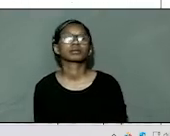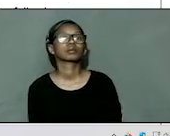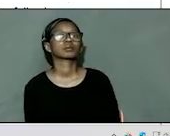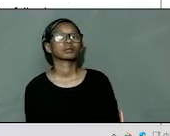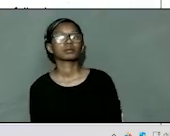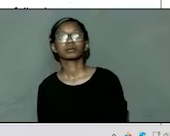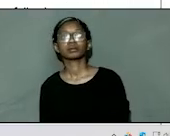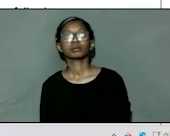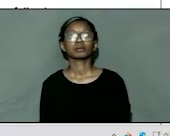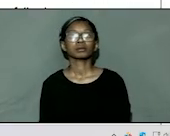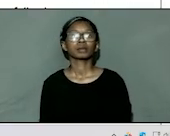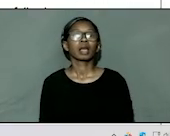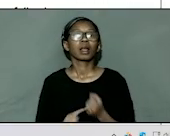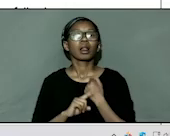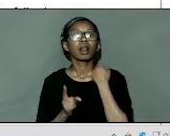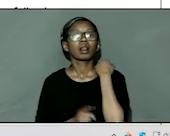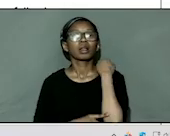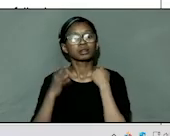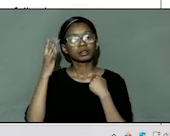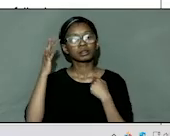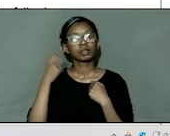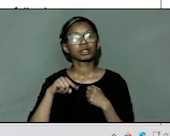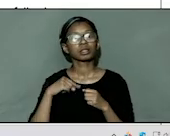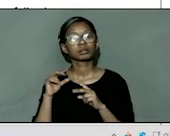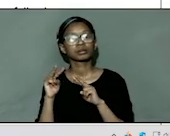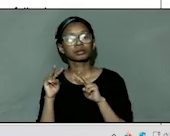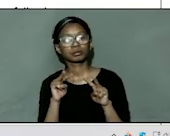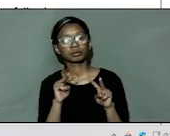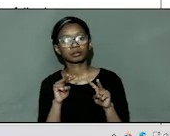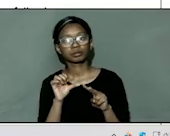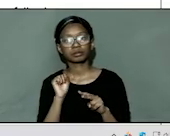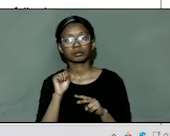theory that we are going to look at, which is speciation.